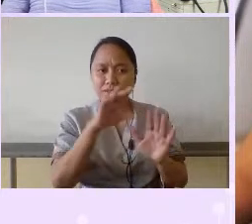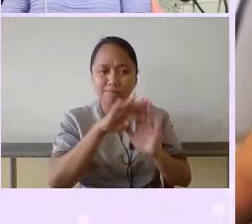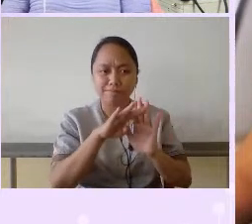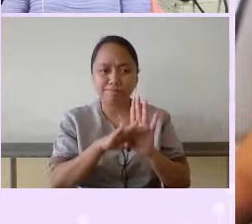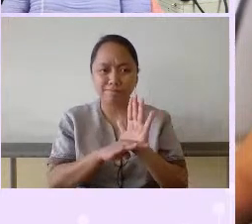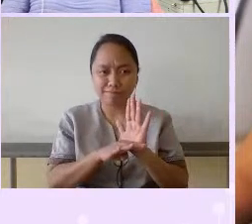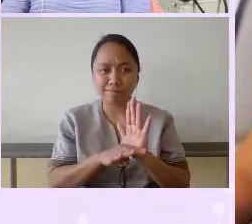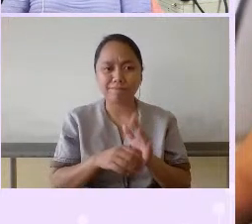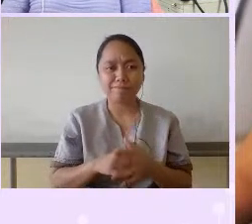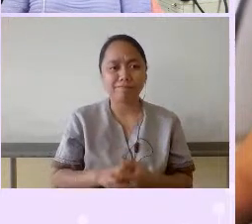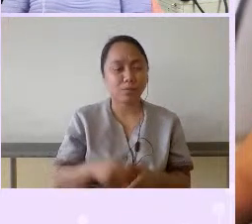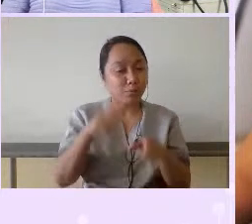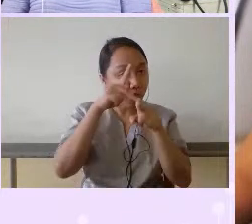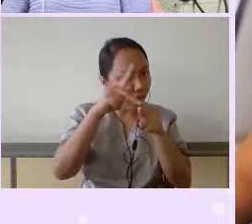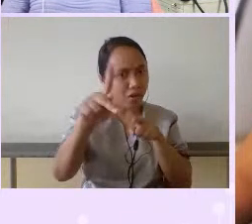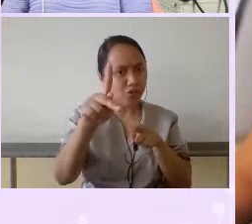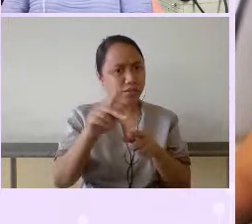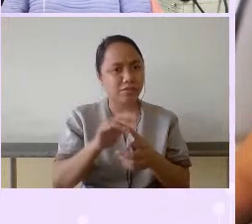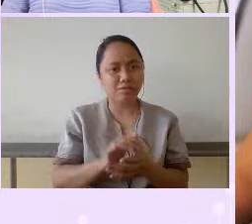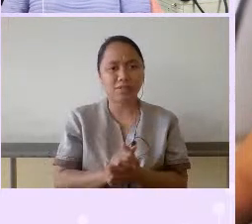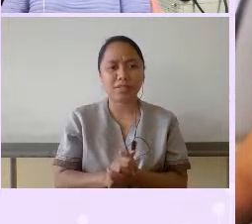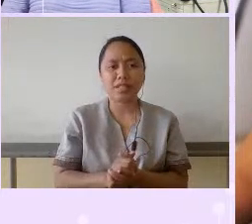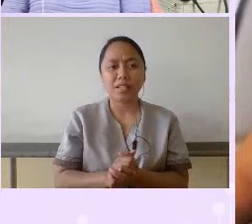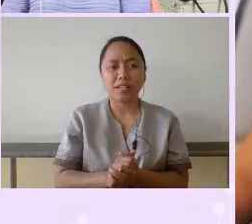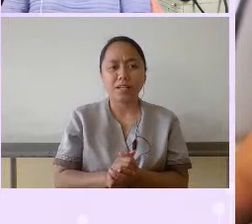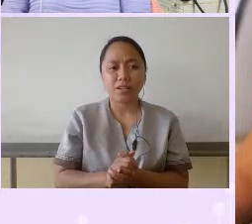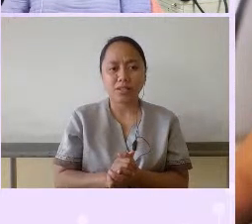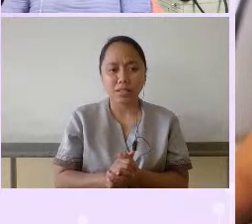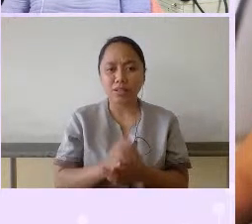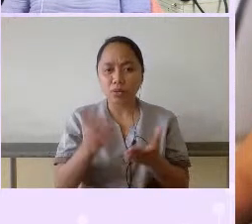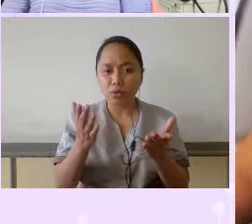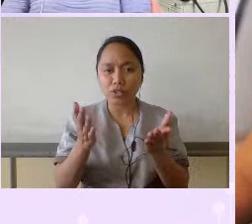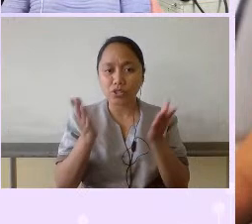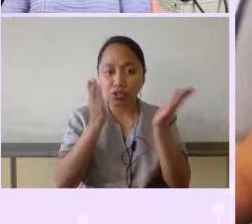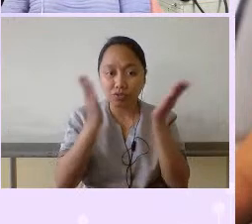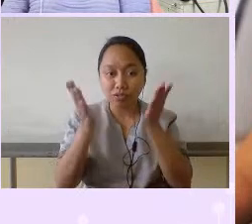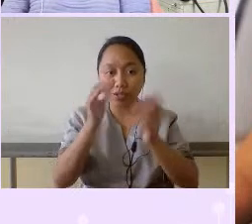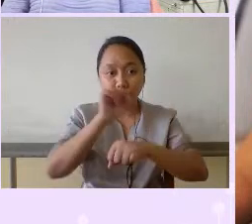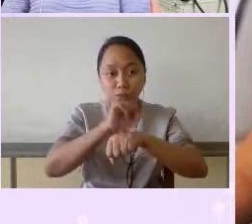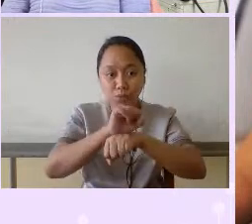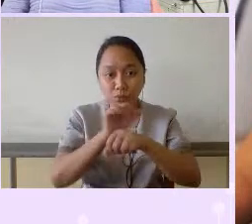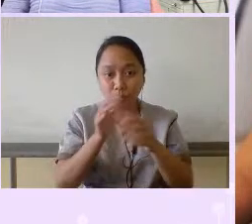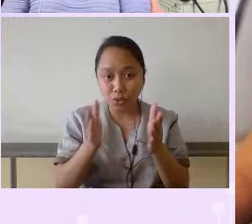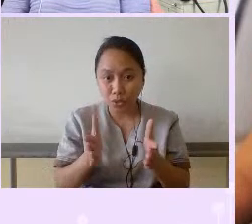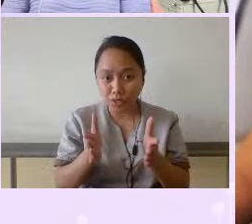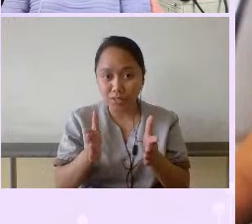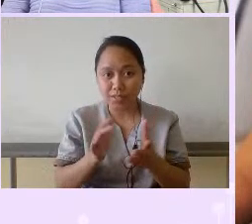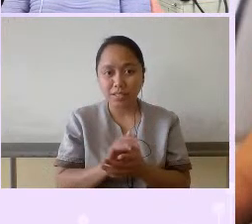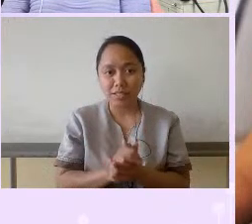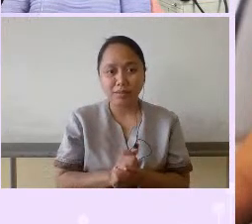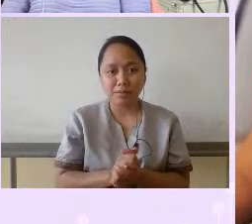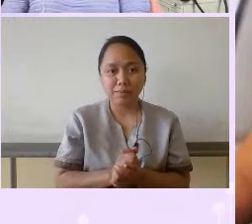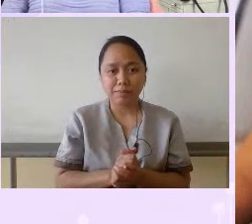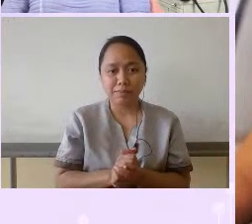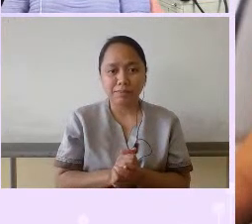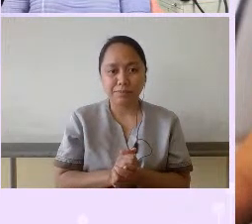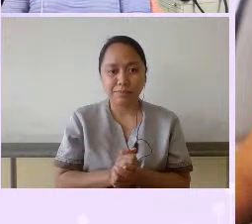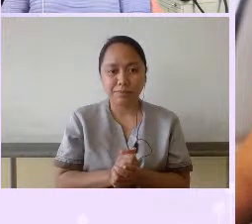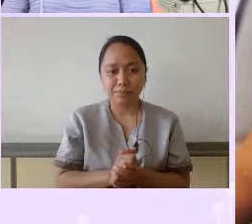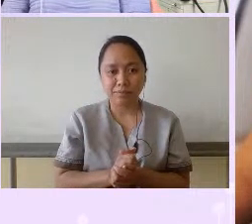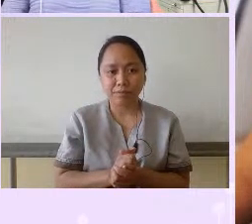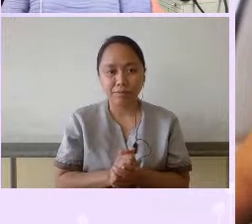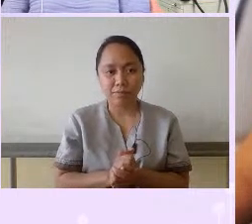the professionals, service and sales workers, clerical support workers, and managers. So dyan